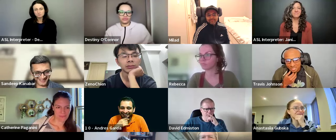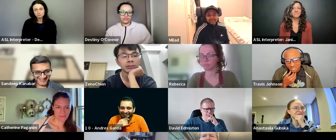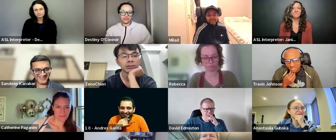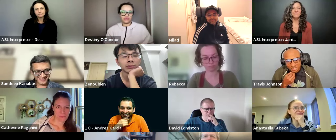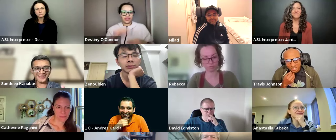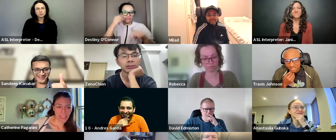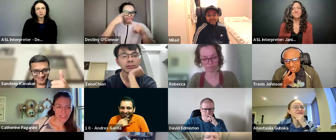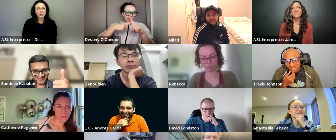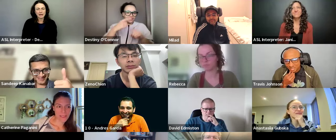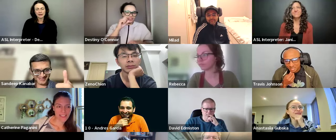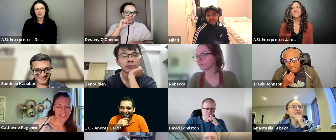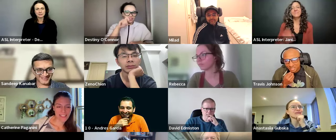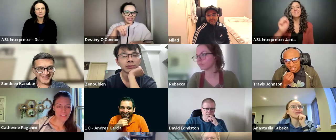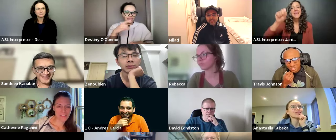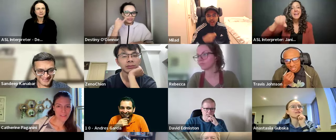feature.